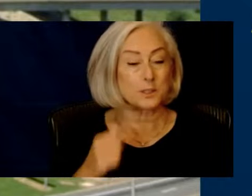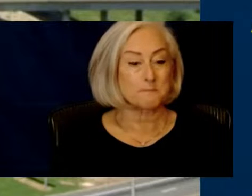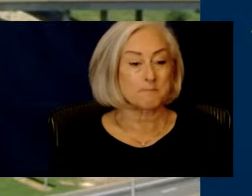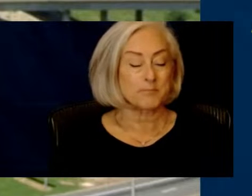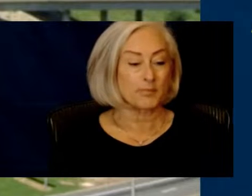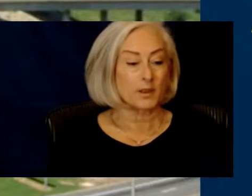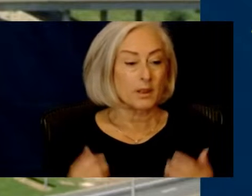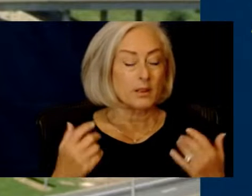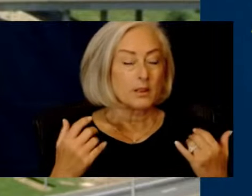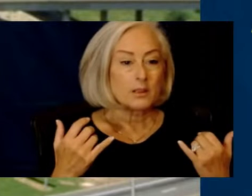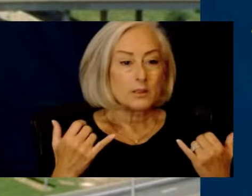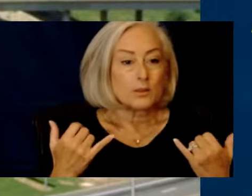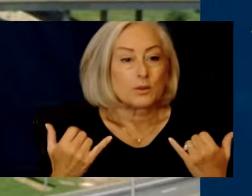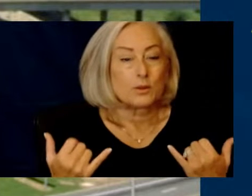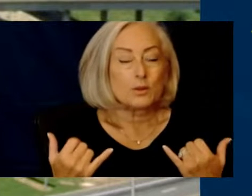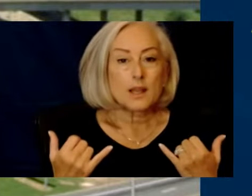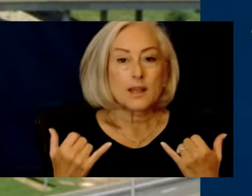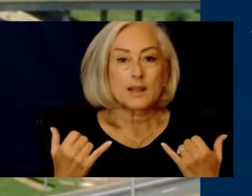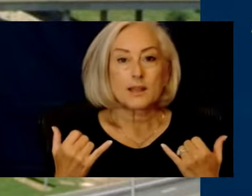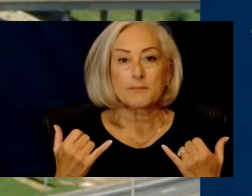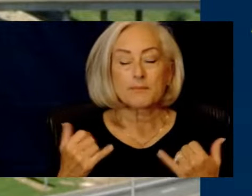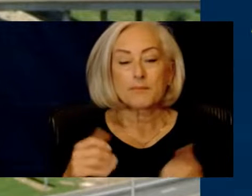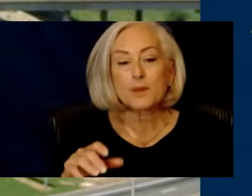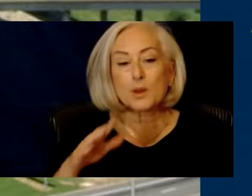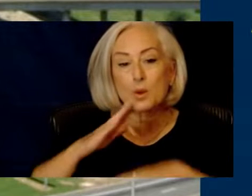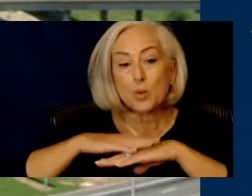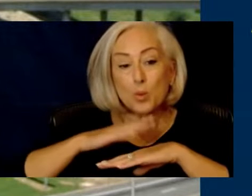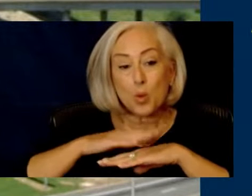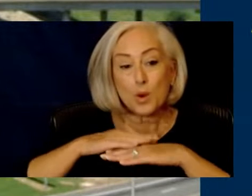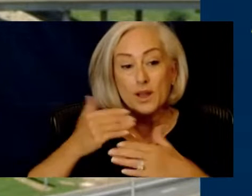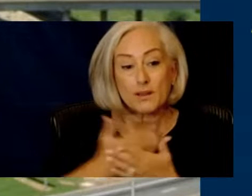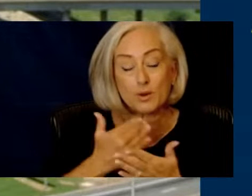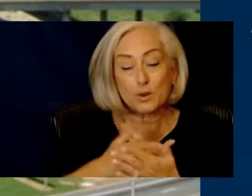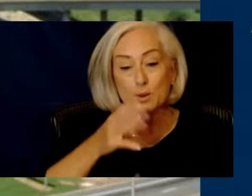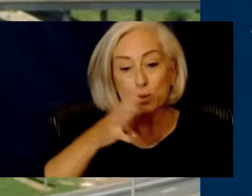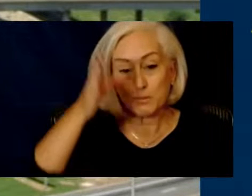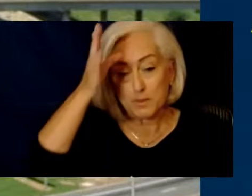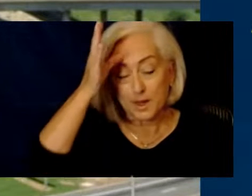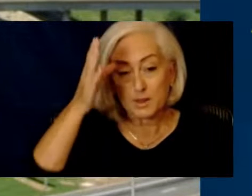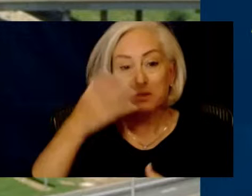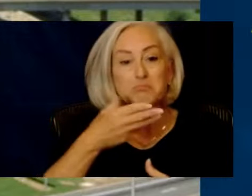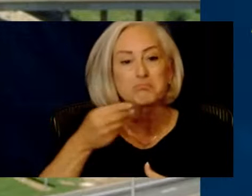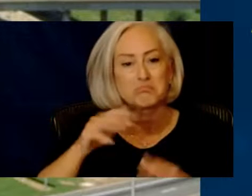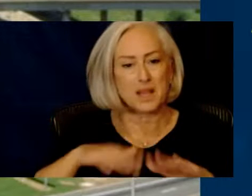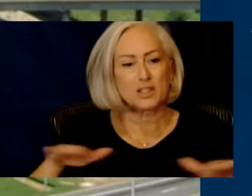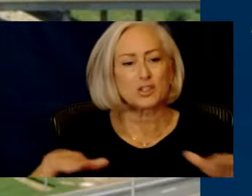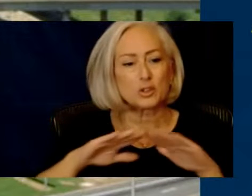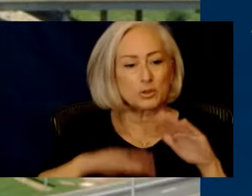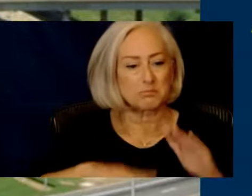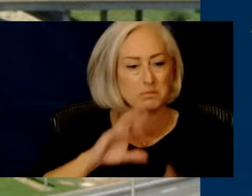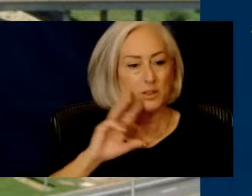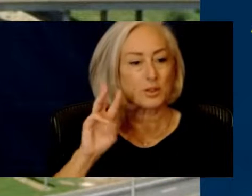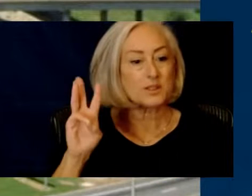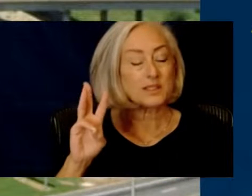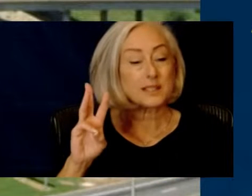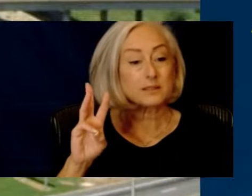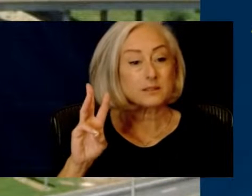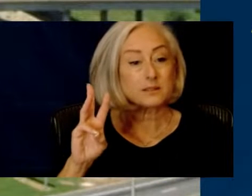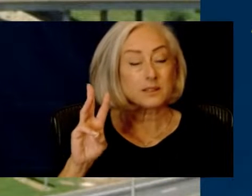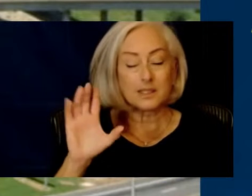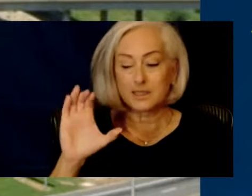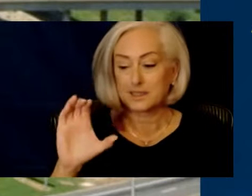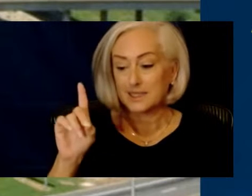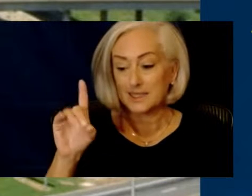new parents and those with children under the age of 6. What the CDC says you need to be on the lookout for. Plus, Dr.